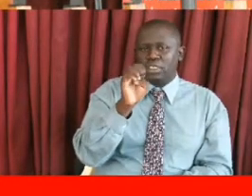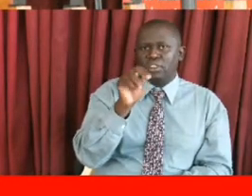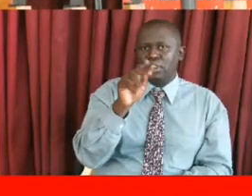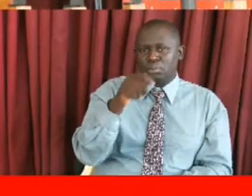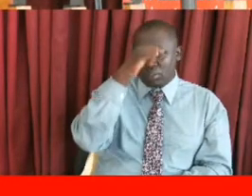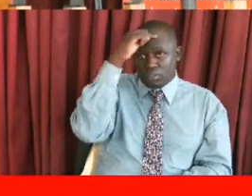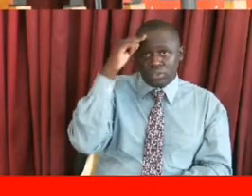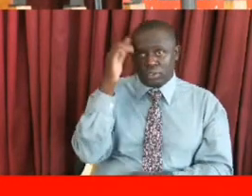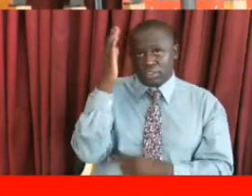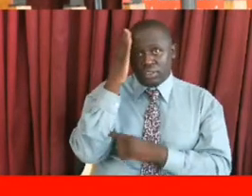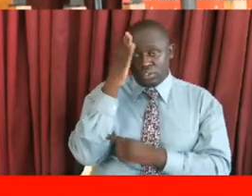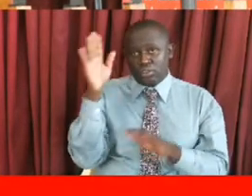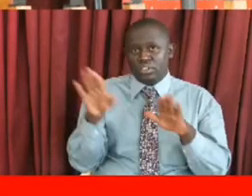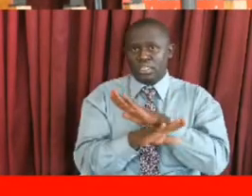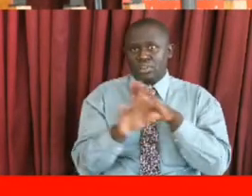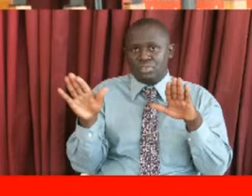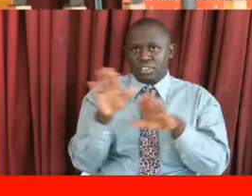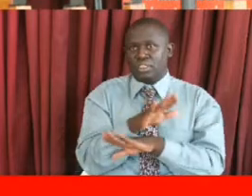om